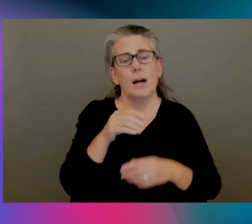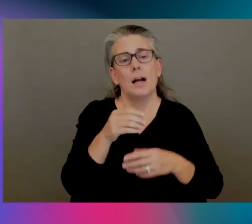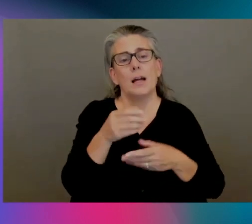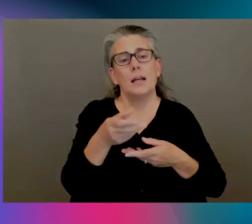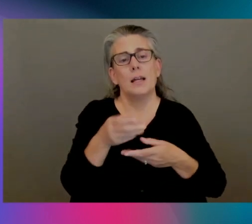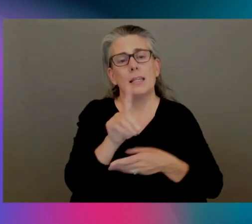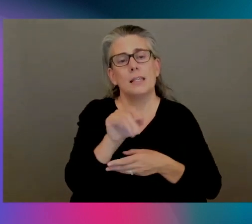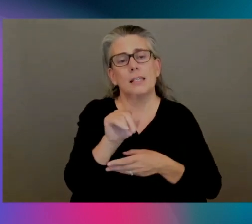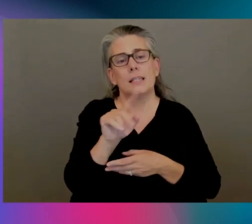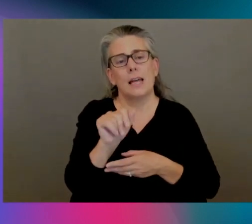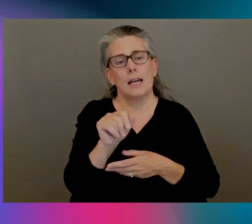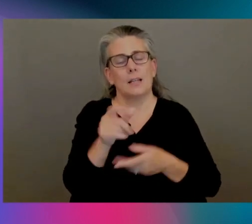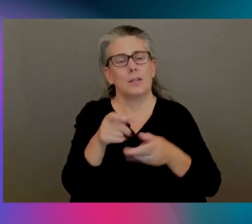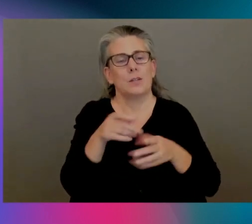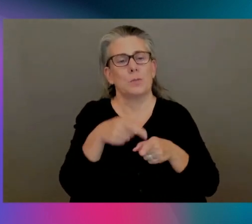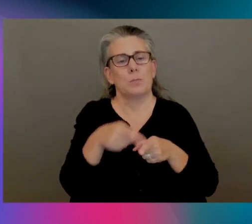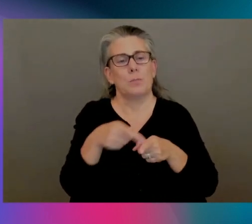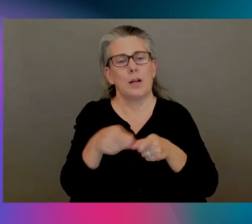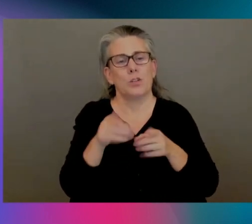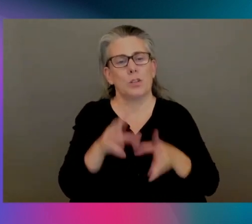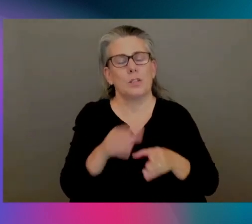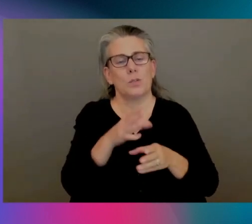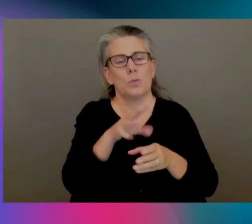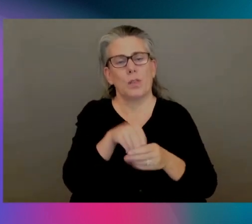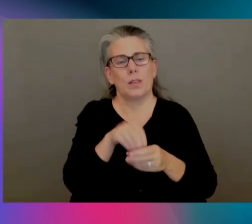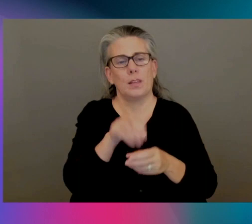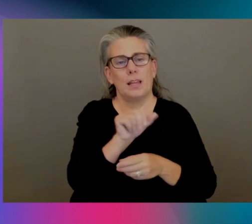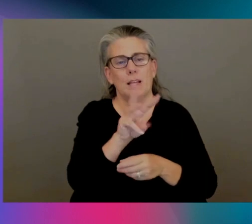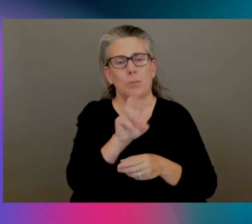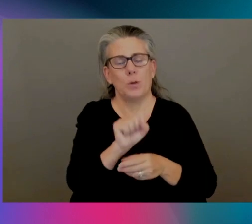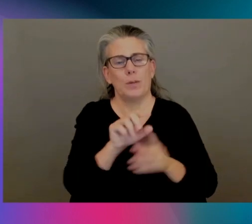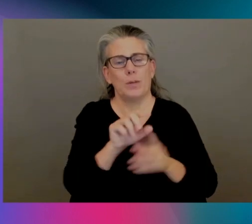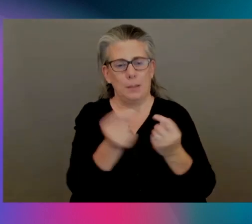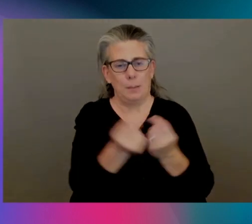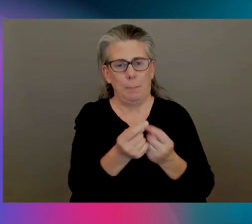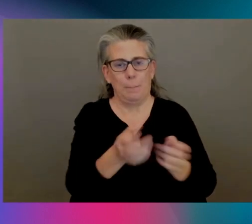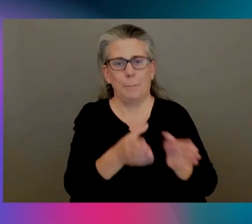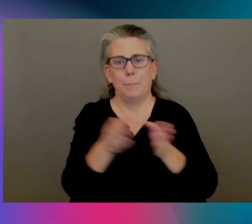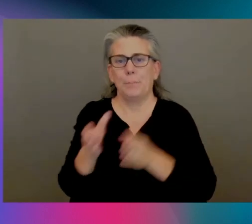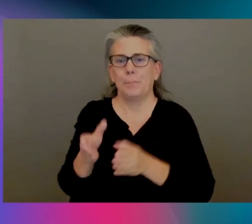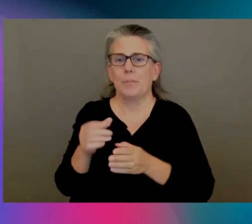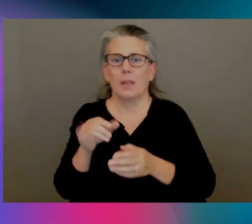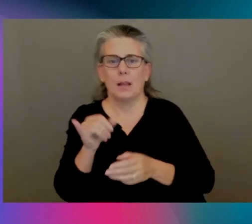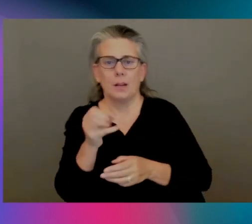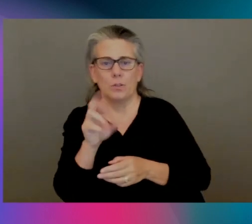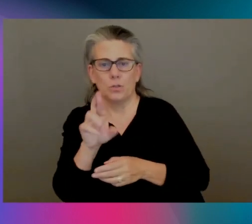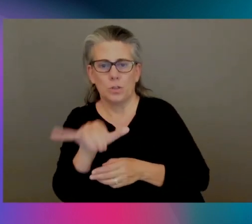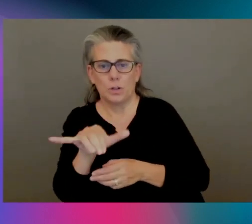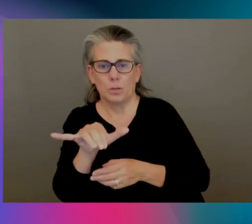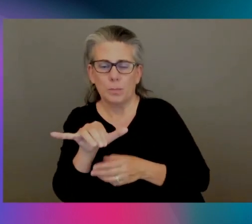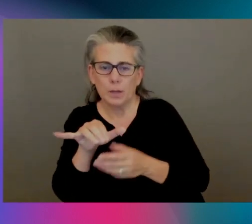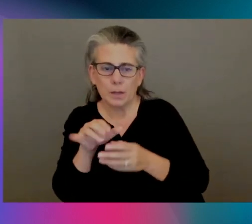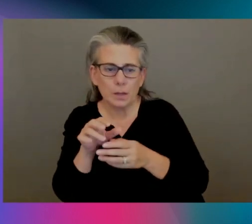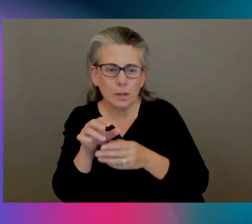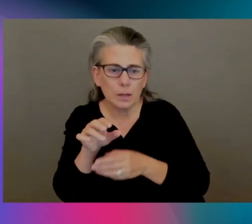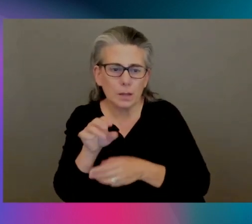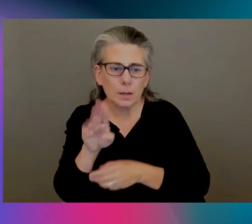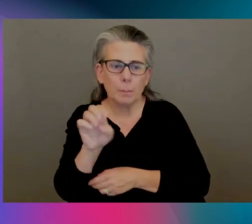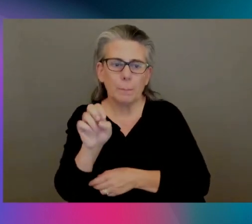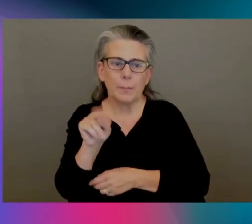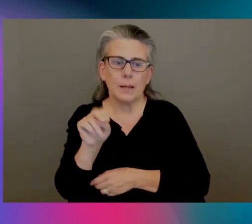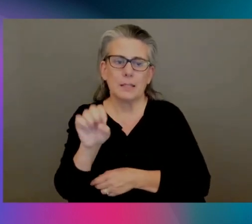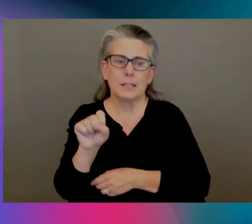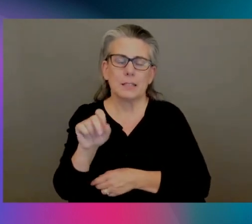in Las Vegas and excited to talk about the service. Yeah, and hi everyone. I'm Jeremy Bensavat. I'm a senior product manager at AWS Data